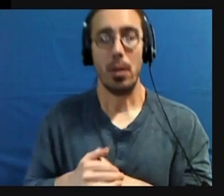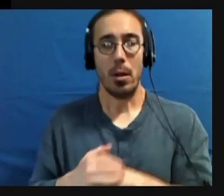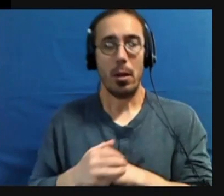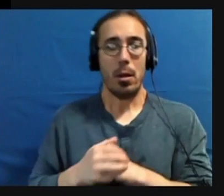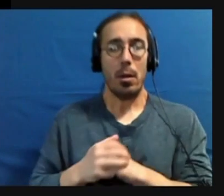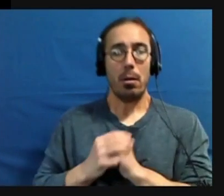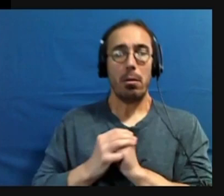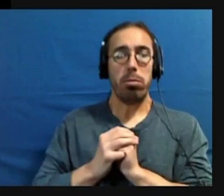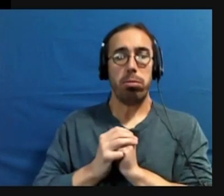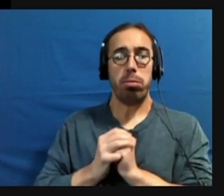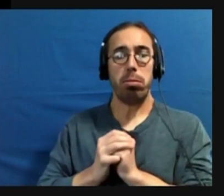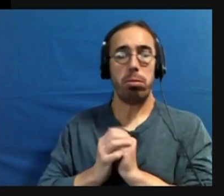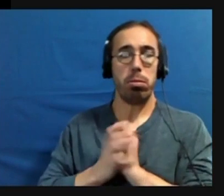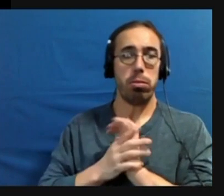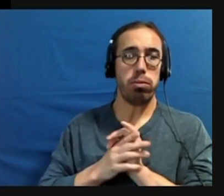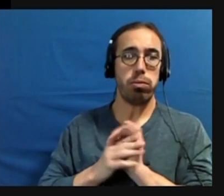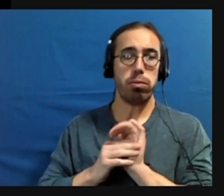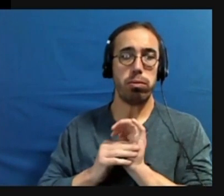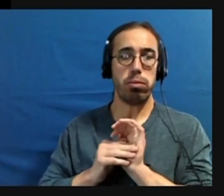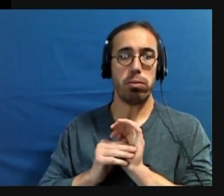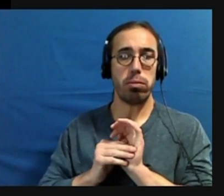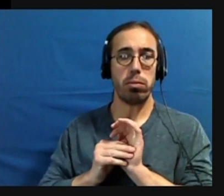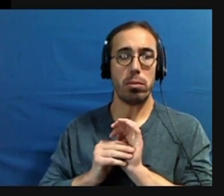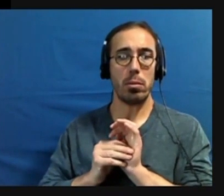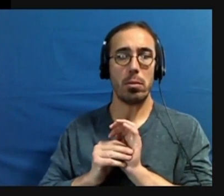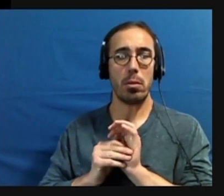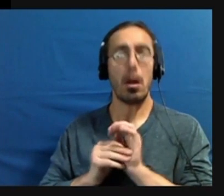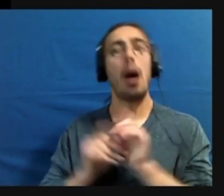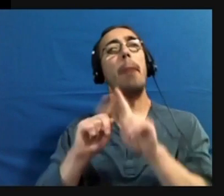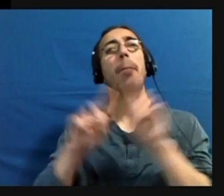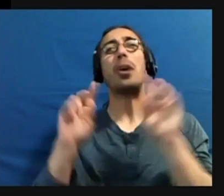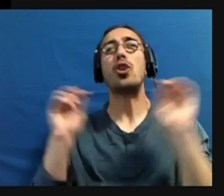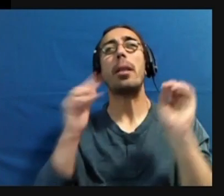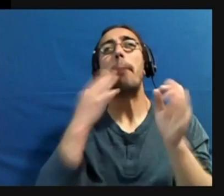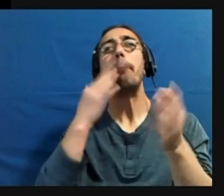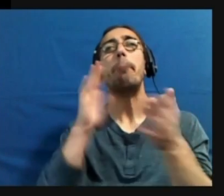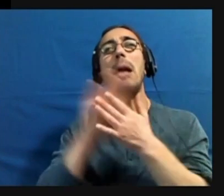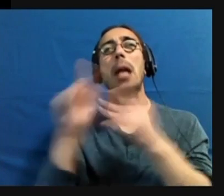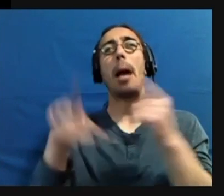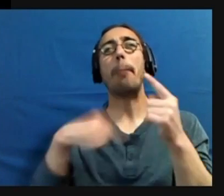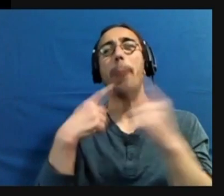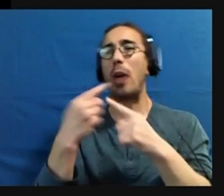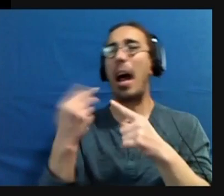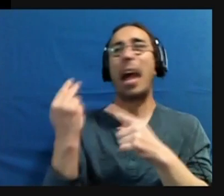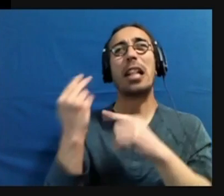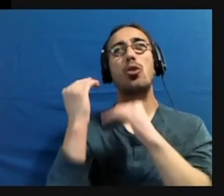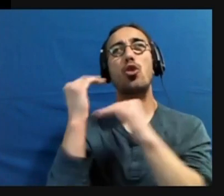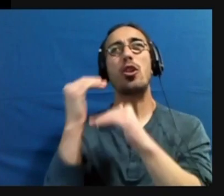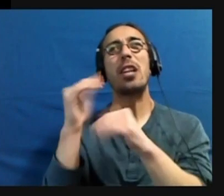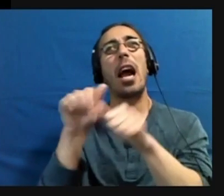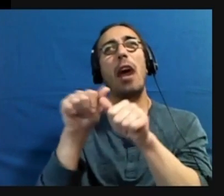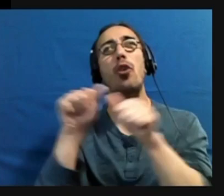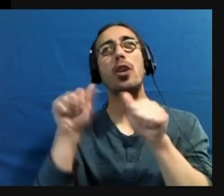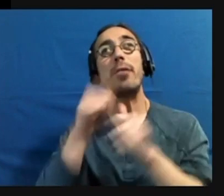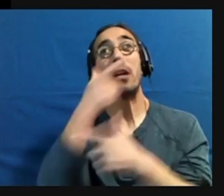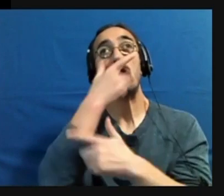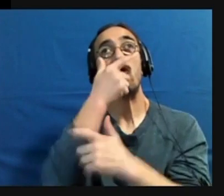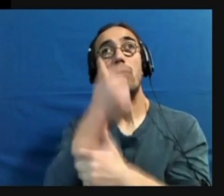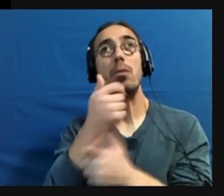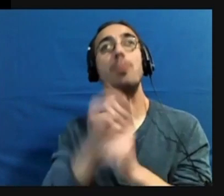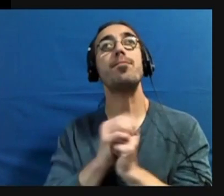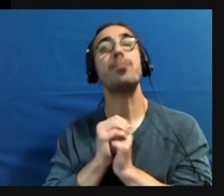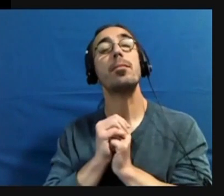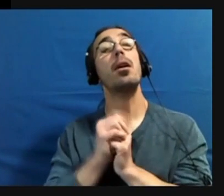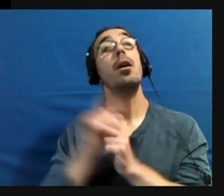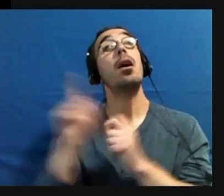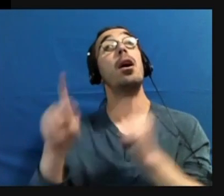But there's nothing uniquely bad about having a highly restricted or fixated interest. As I said when I went